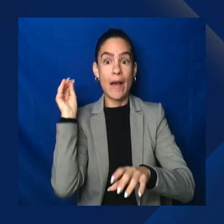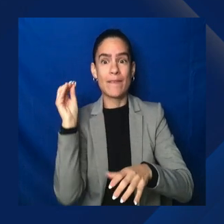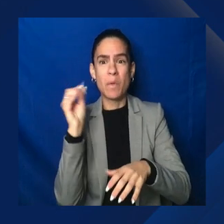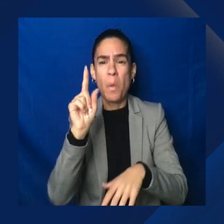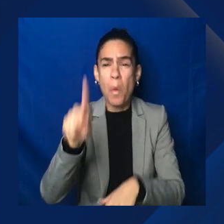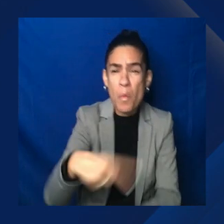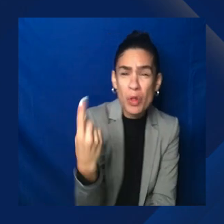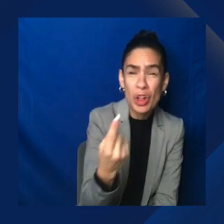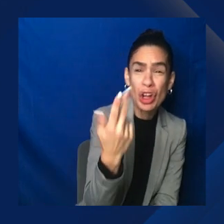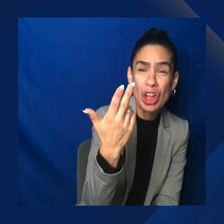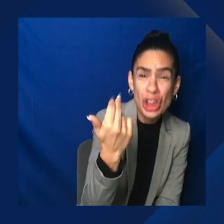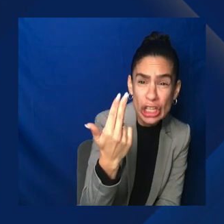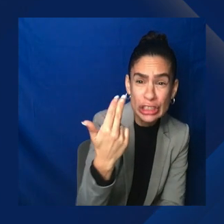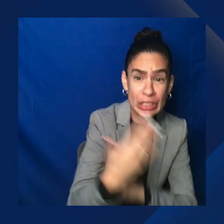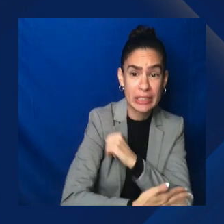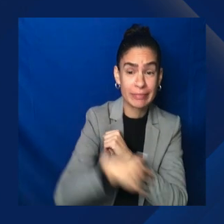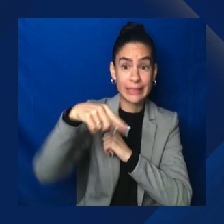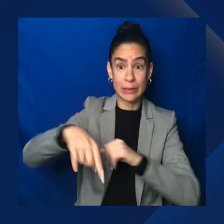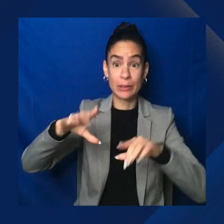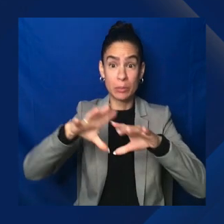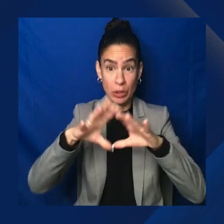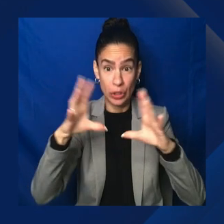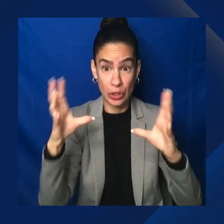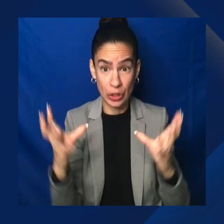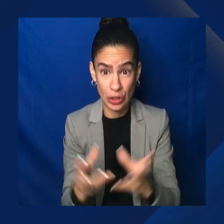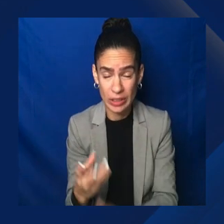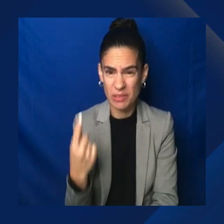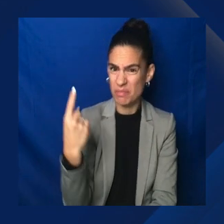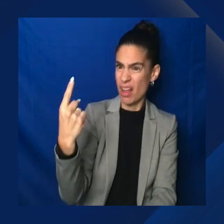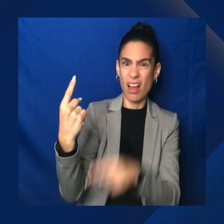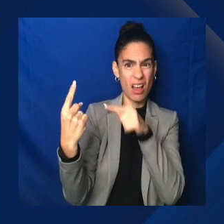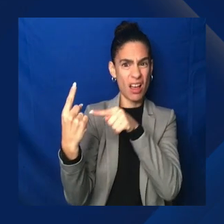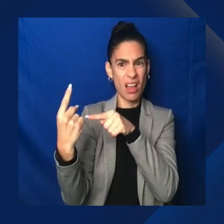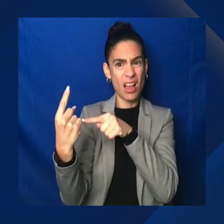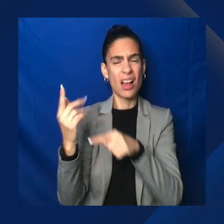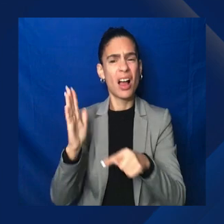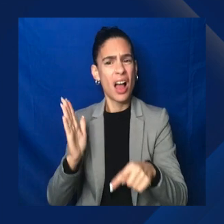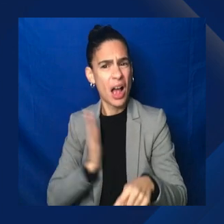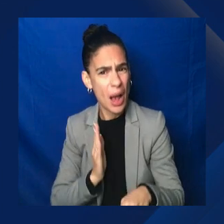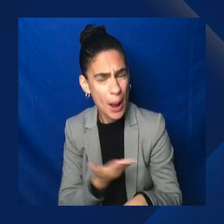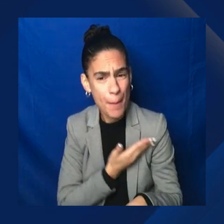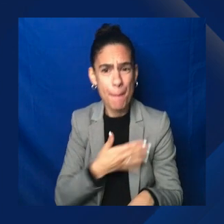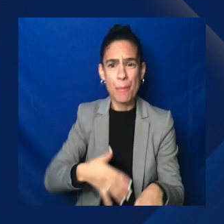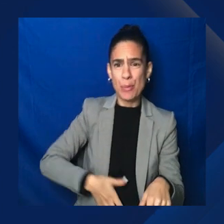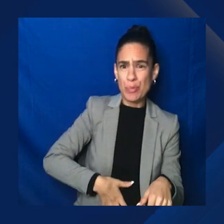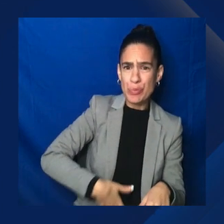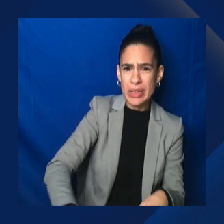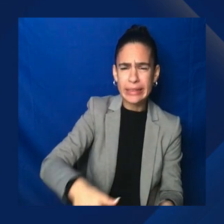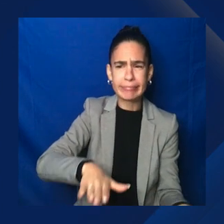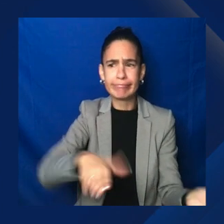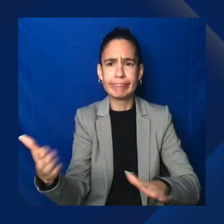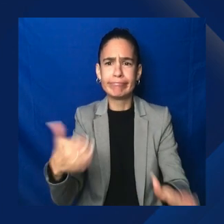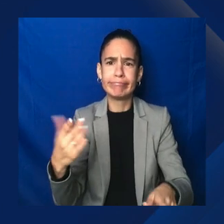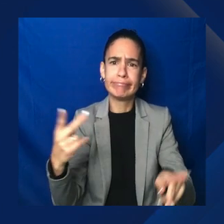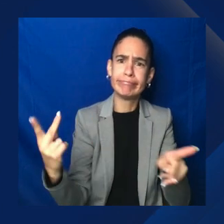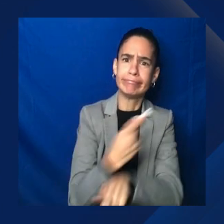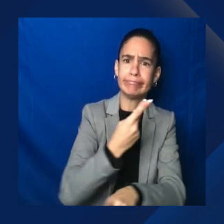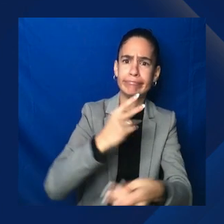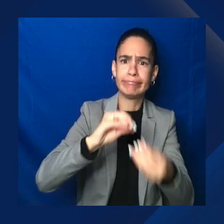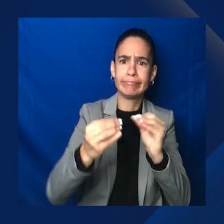maternal mortality is worse than it was 25 years ago. But what's more disturbing is that across the